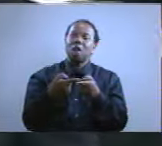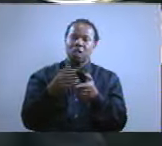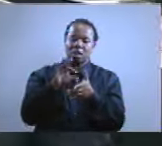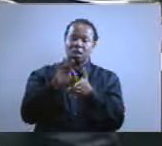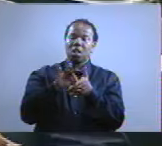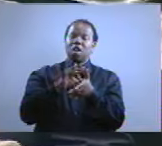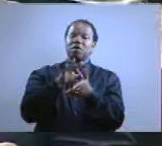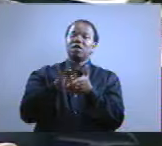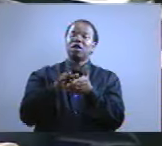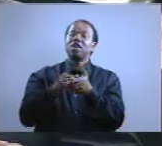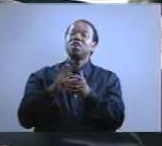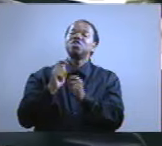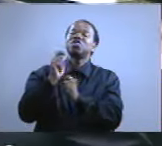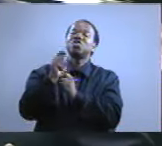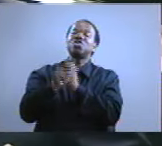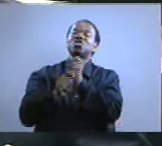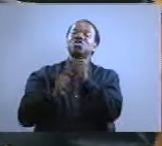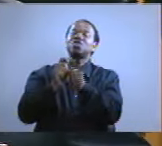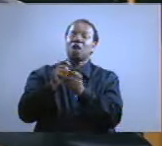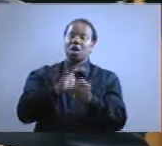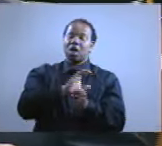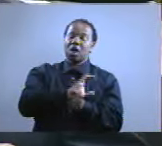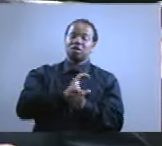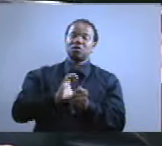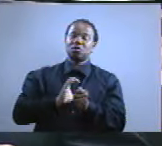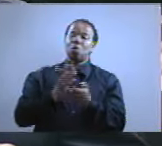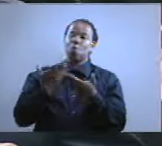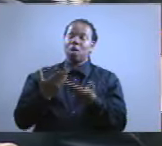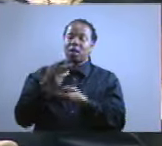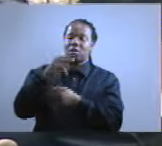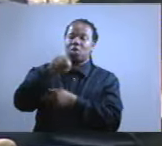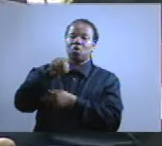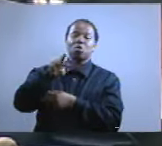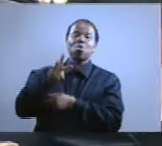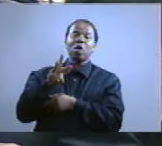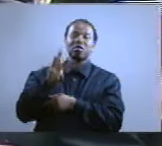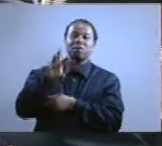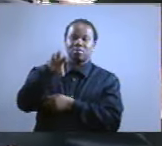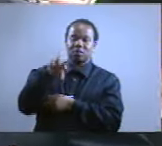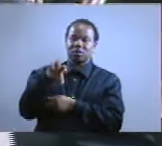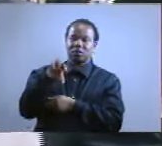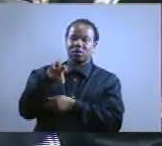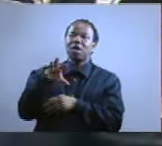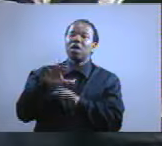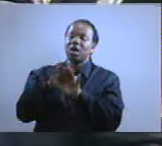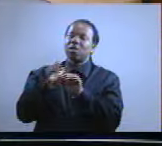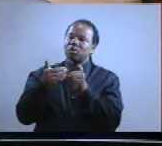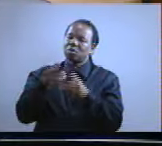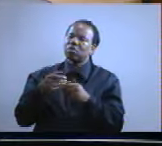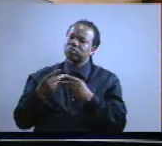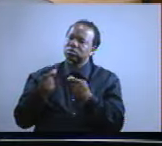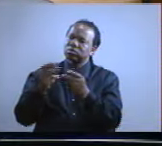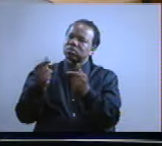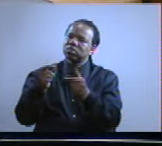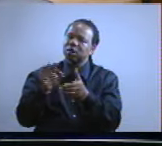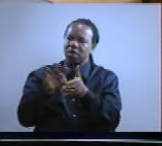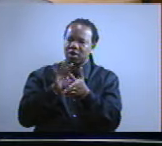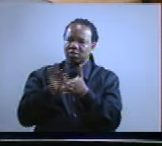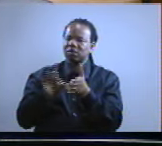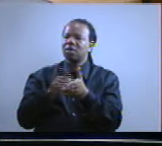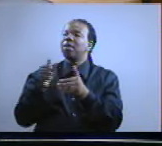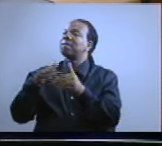councils throughout the Northwest Province and come up with the solutions to fast-track these elections. Thank you. Noted. Does any other